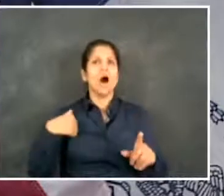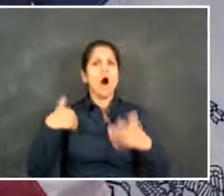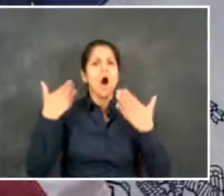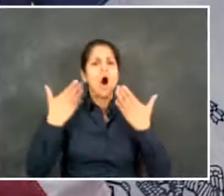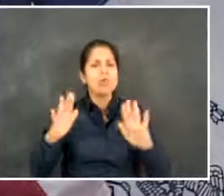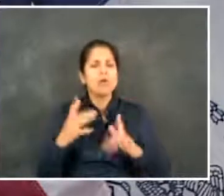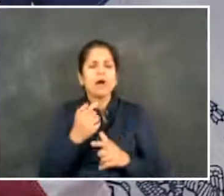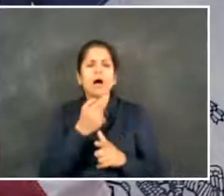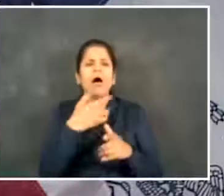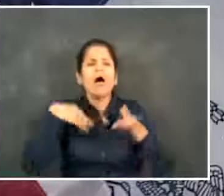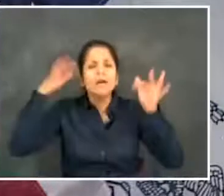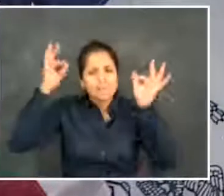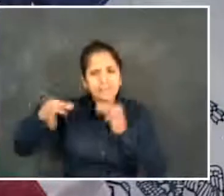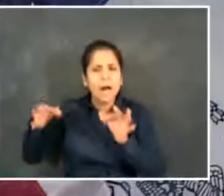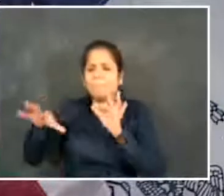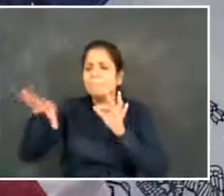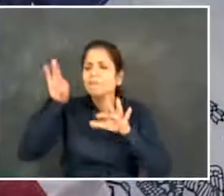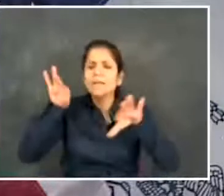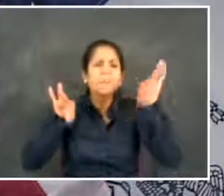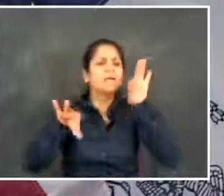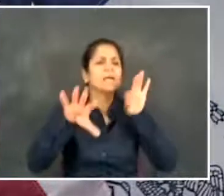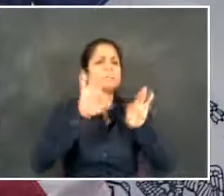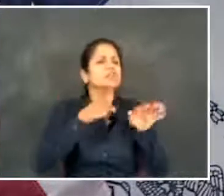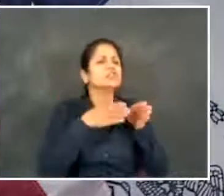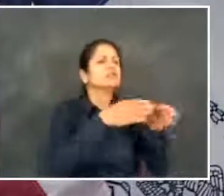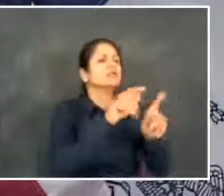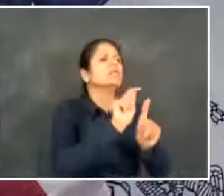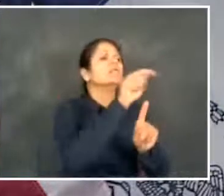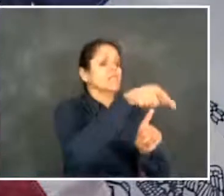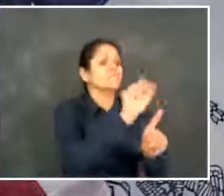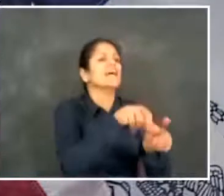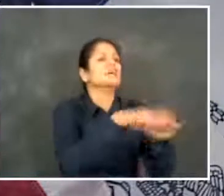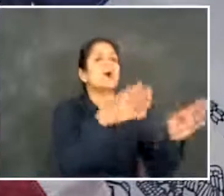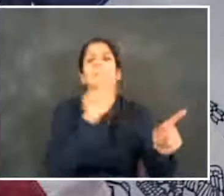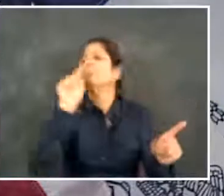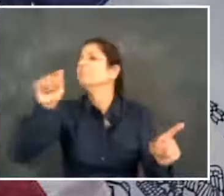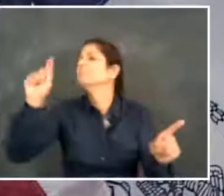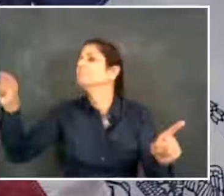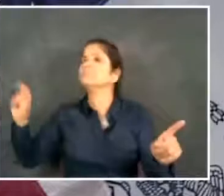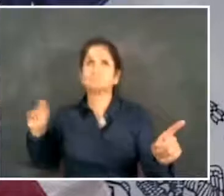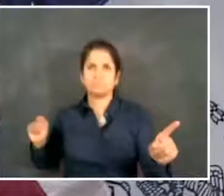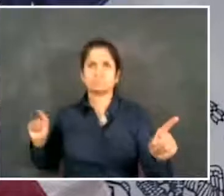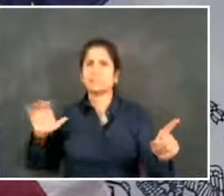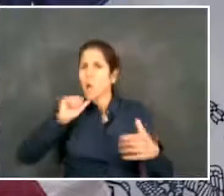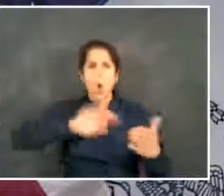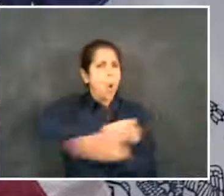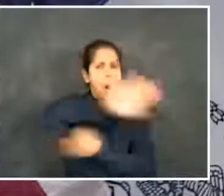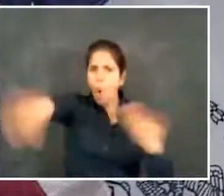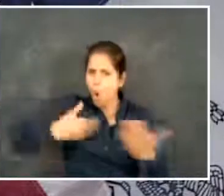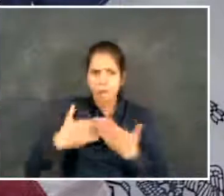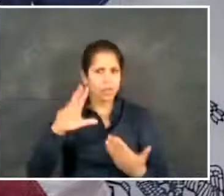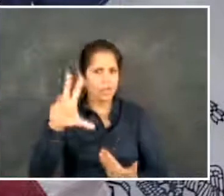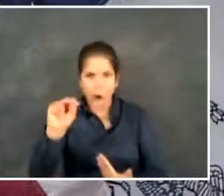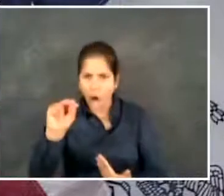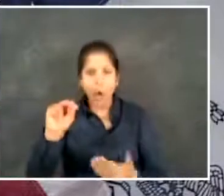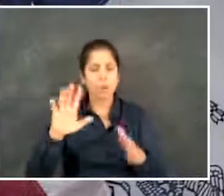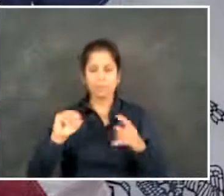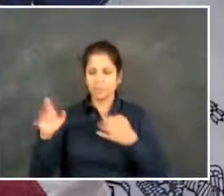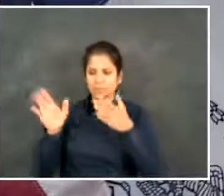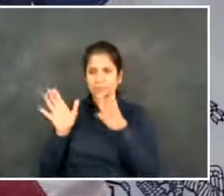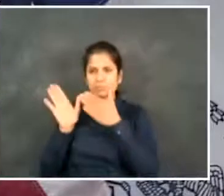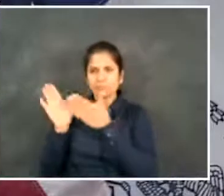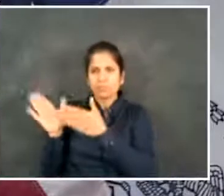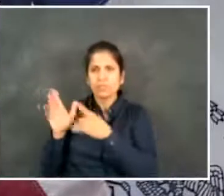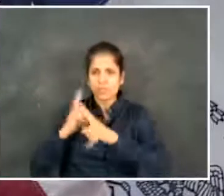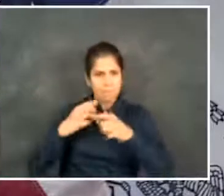of setting up the right physical structure and having the right enforcement, and I think I've been real consistent from day one. All of this requires enforcement, and we have to believe